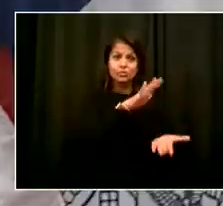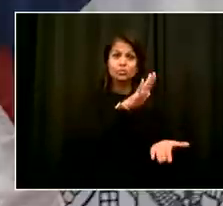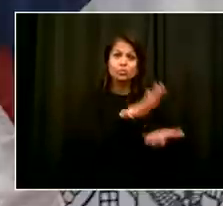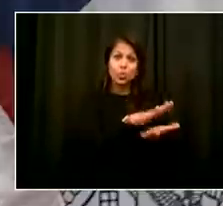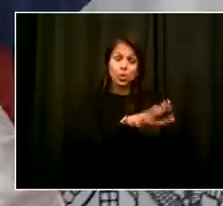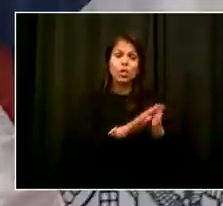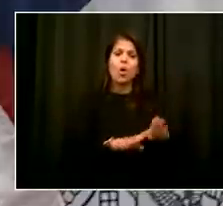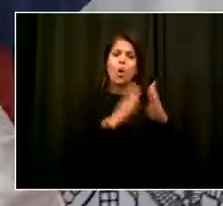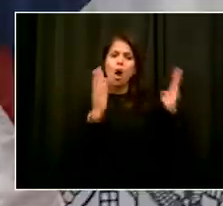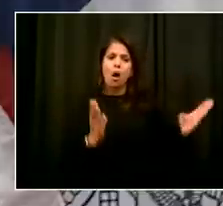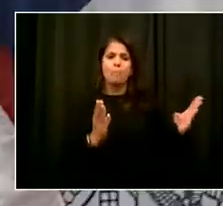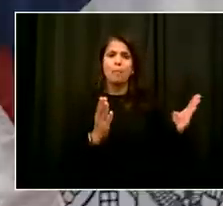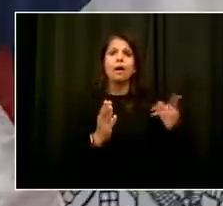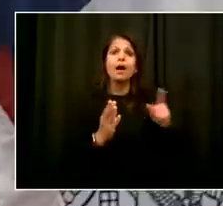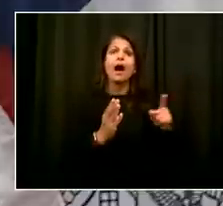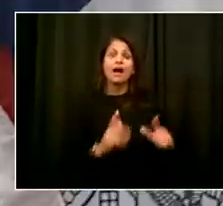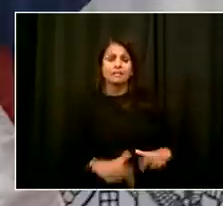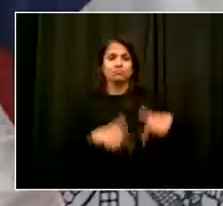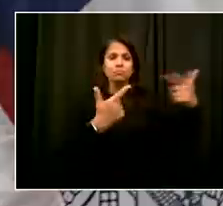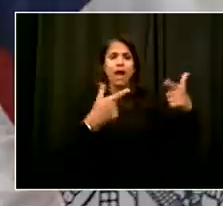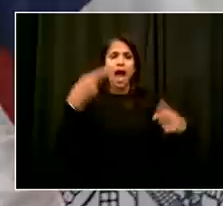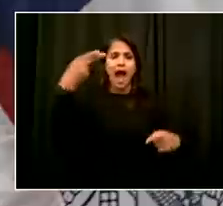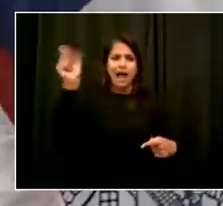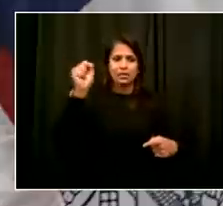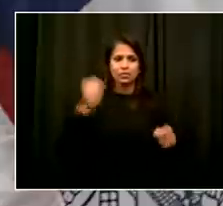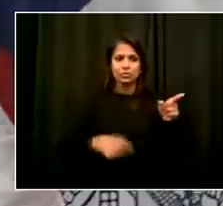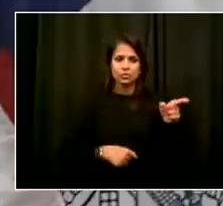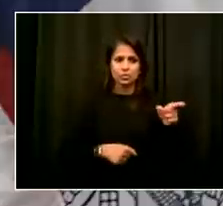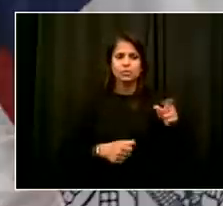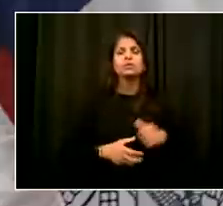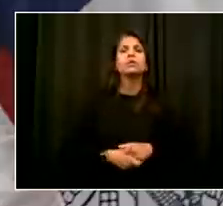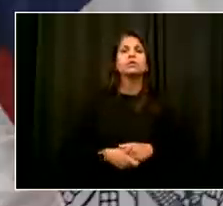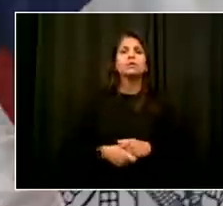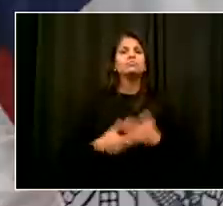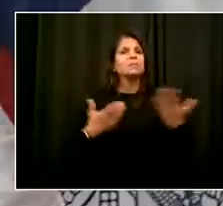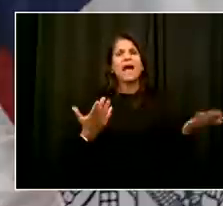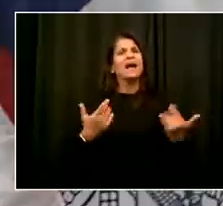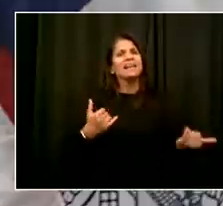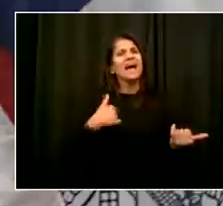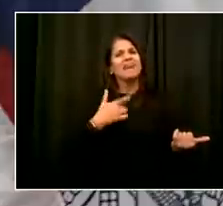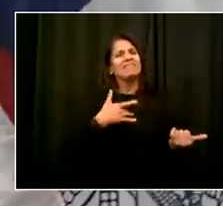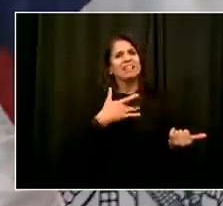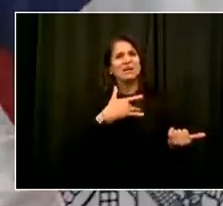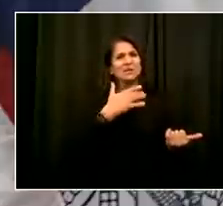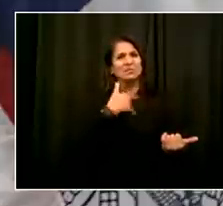think that's in January, and then after that to go to high school as well. But we need the testing